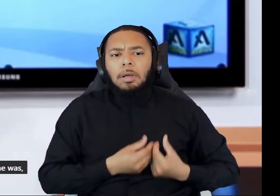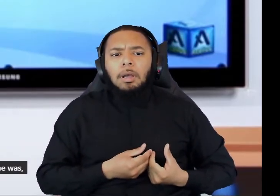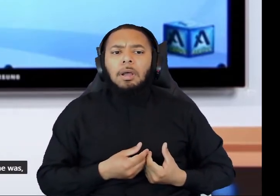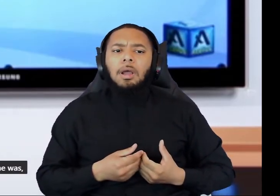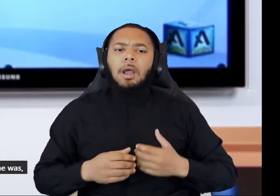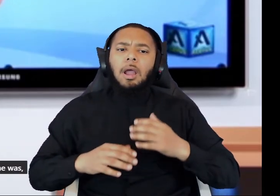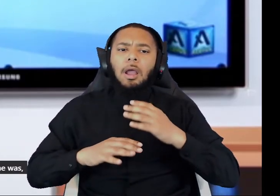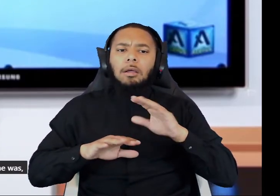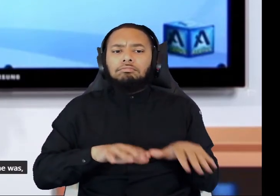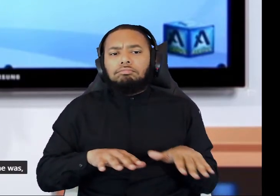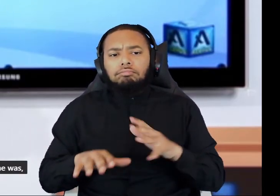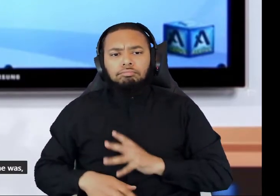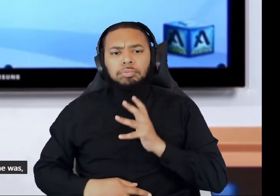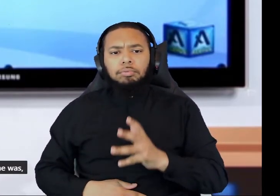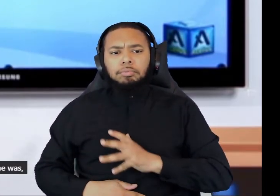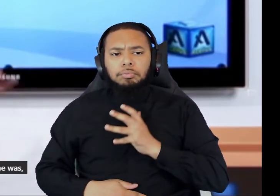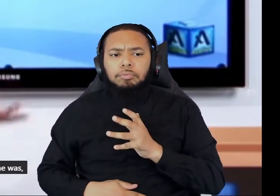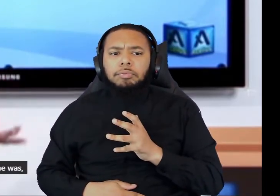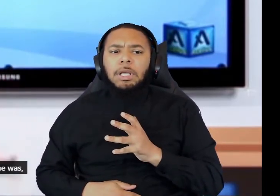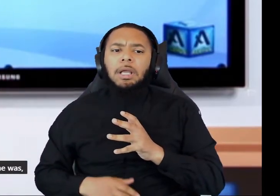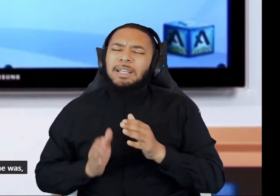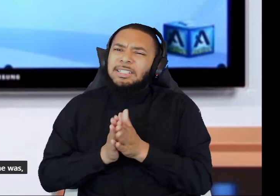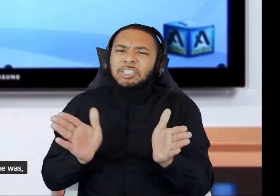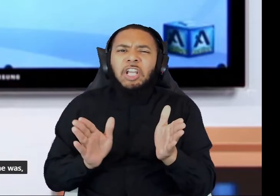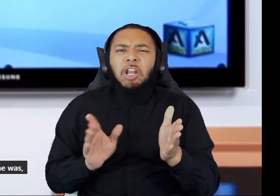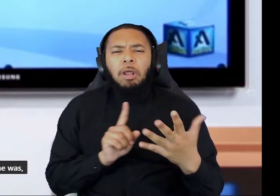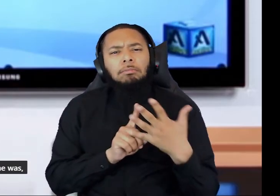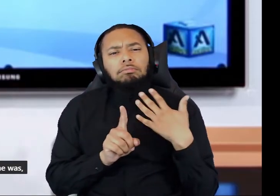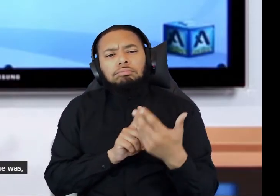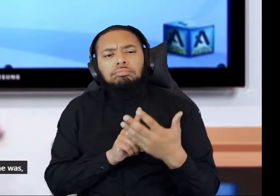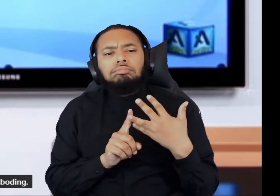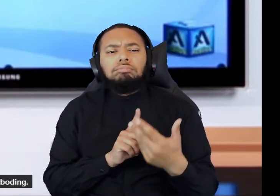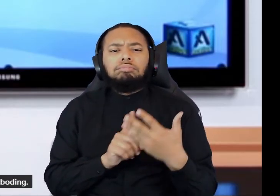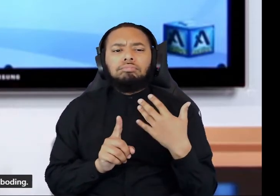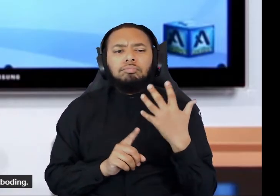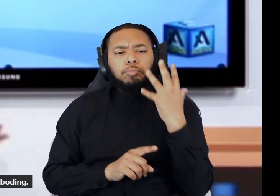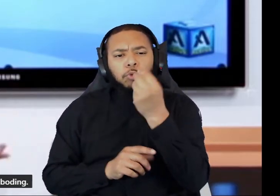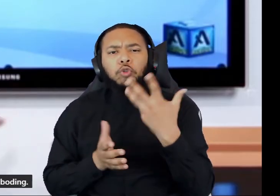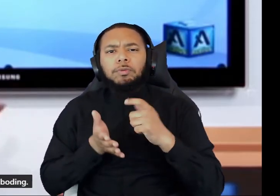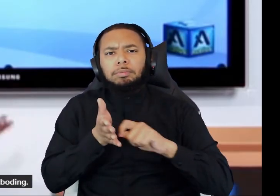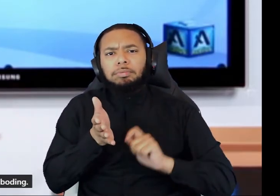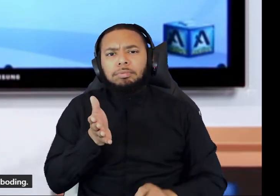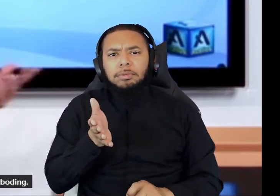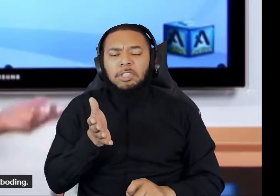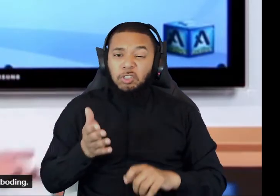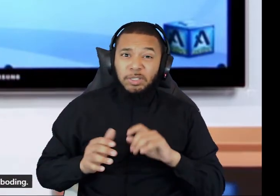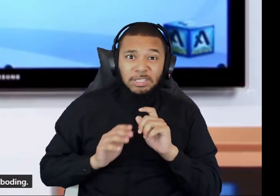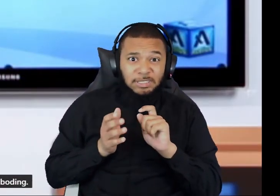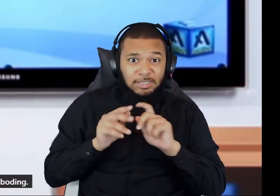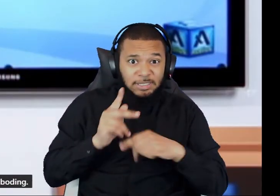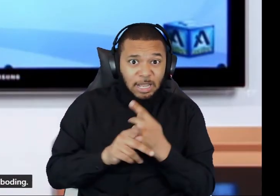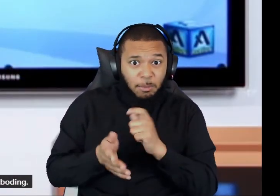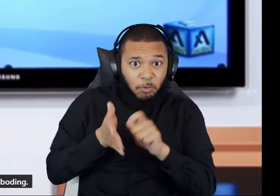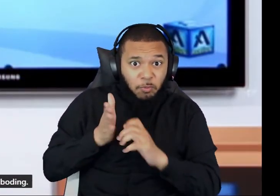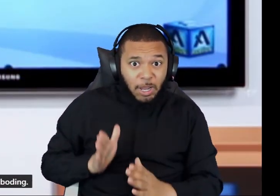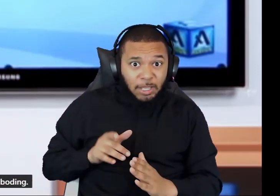handiwork. This is the kind of a writer that she was, loving, dignified, calm,